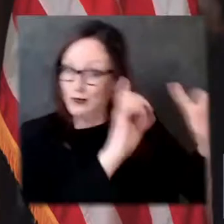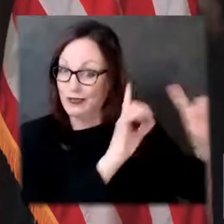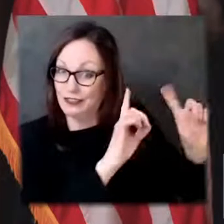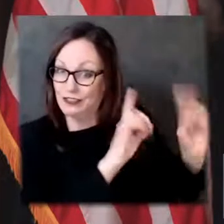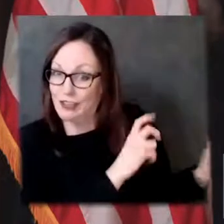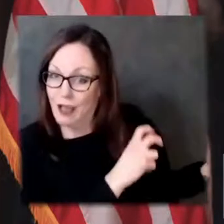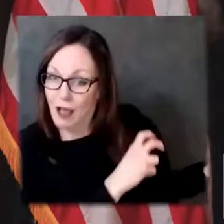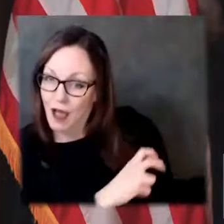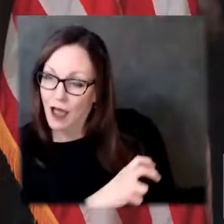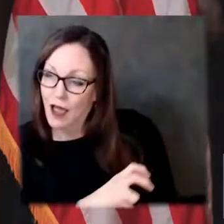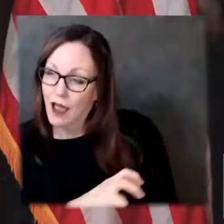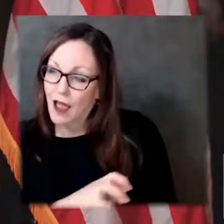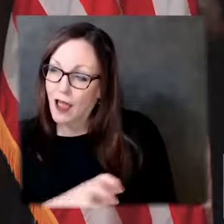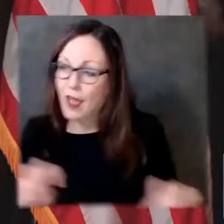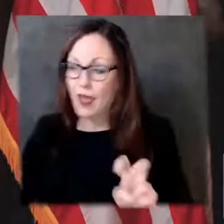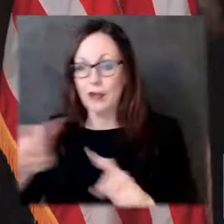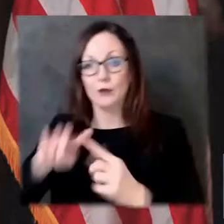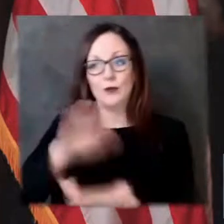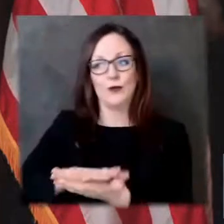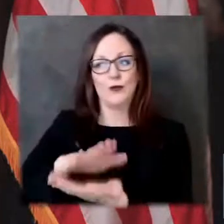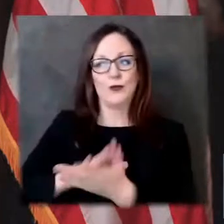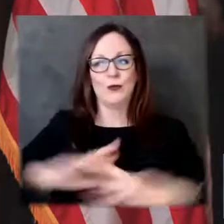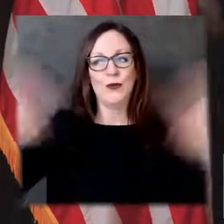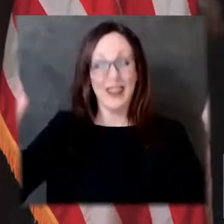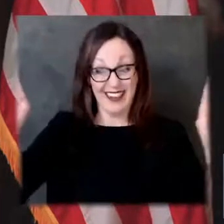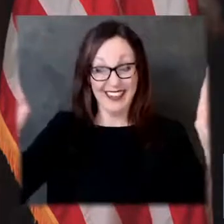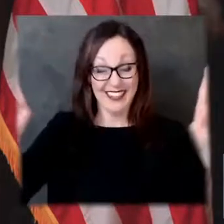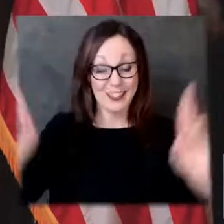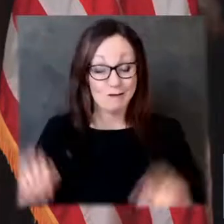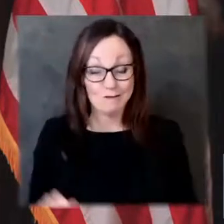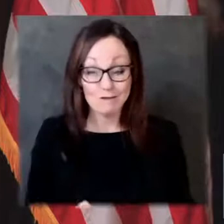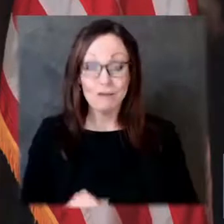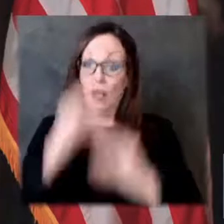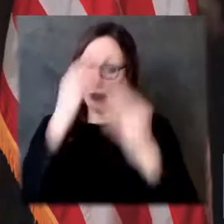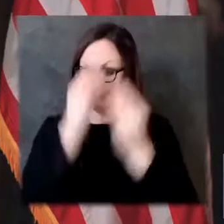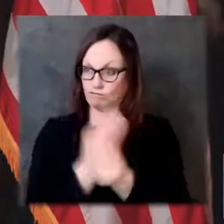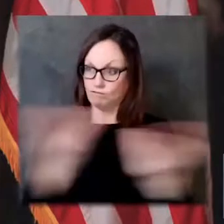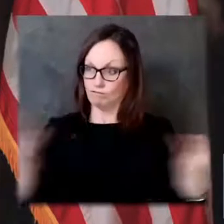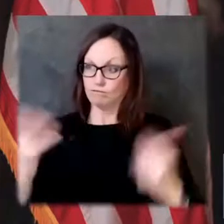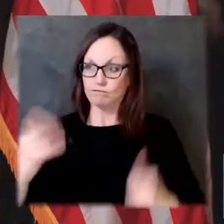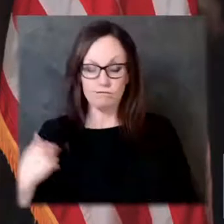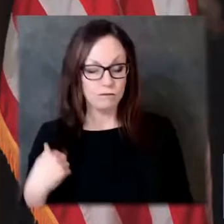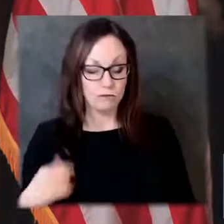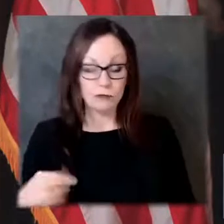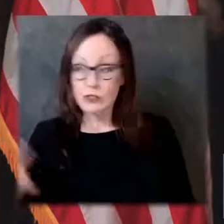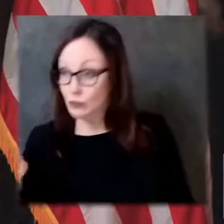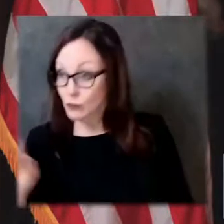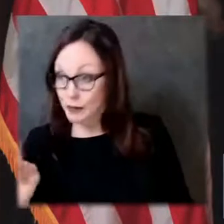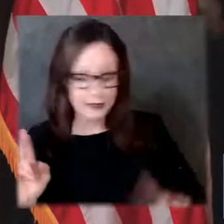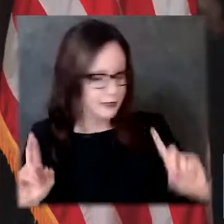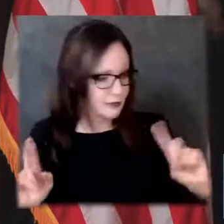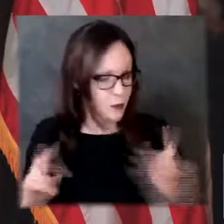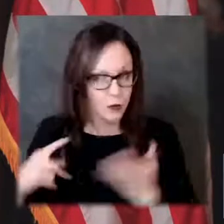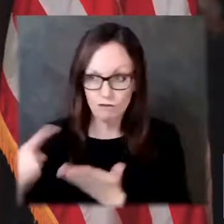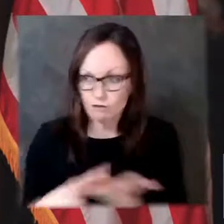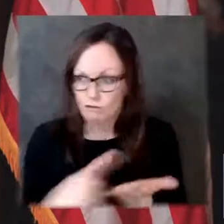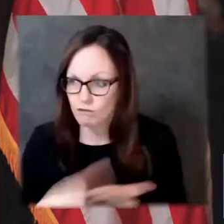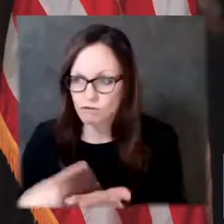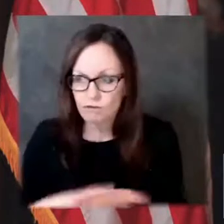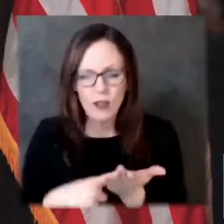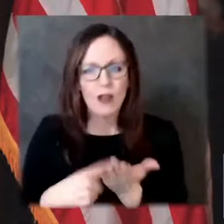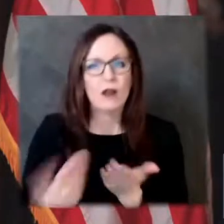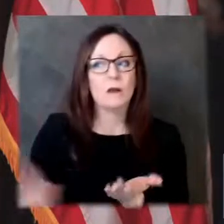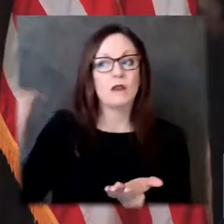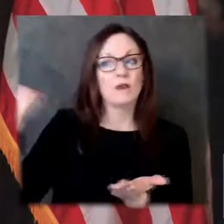on its commitment to two-thirds funding for our schools. Look, Republicans and Democrats agree on this issue, including 2 years